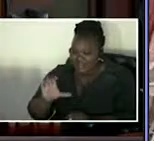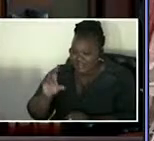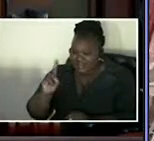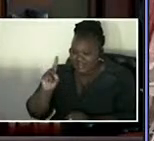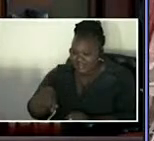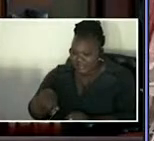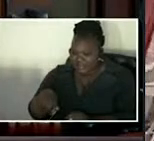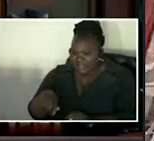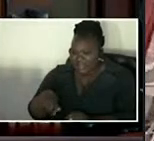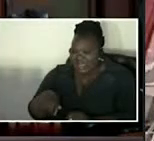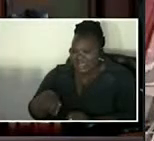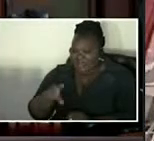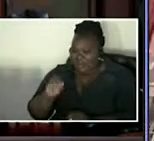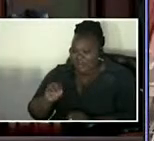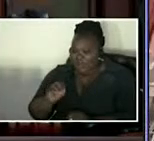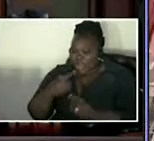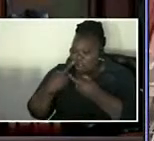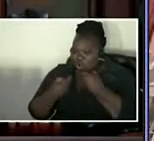box